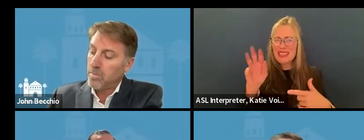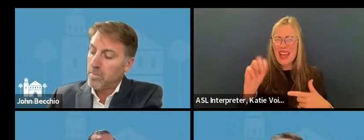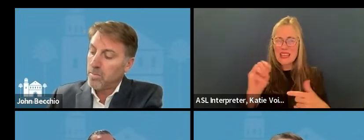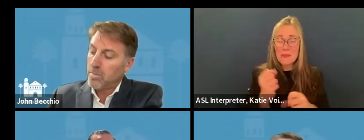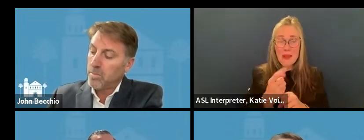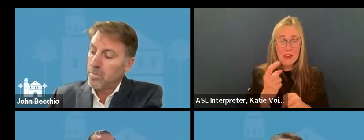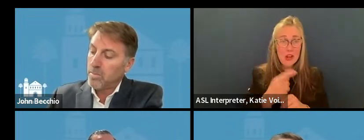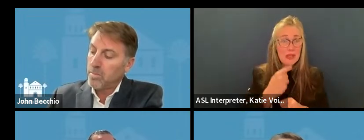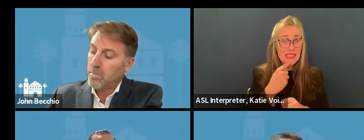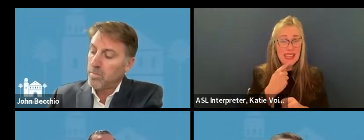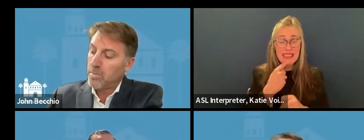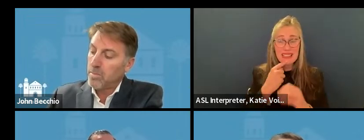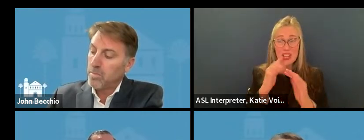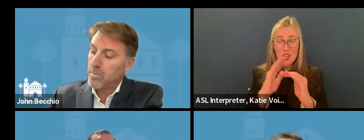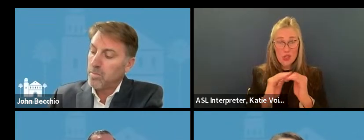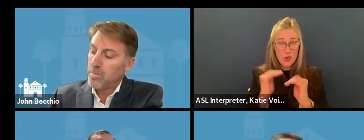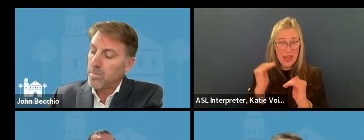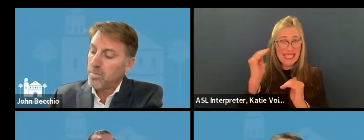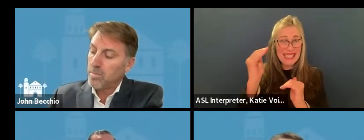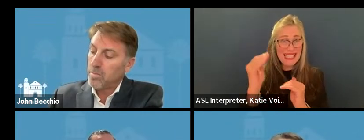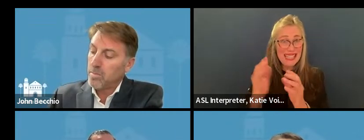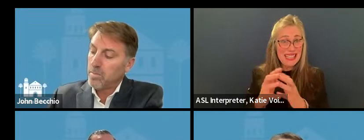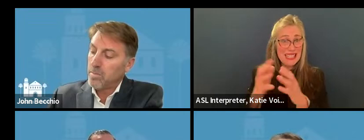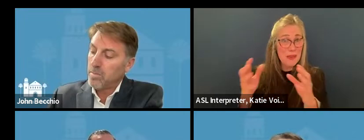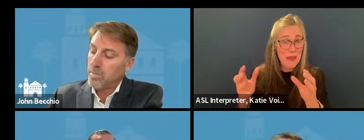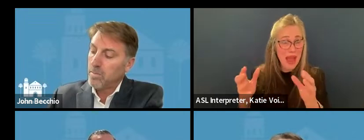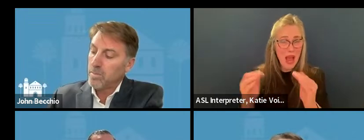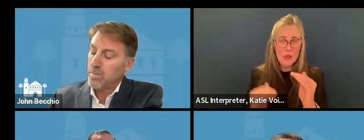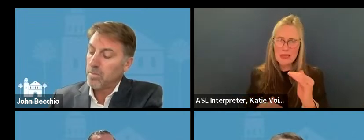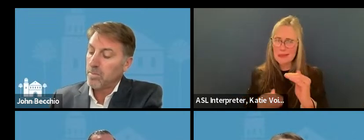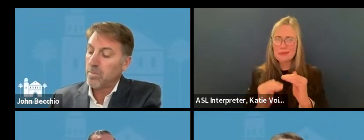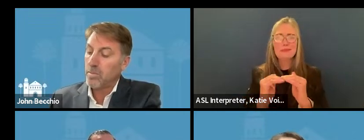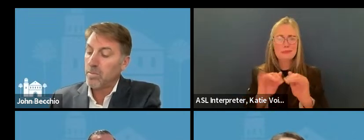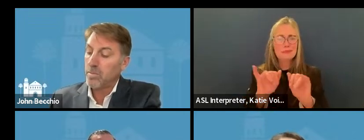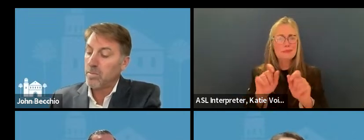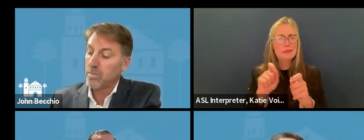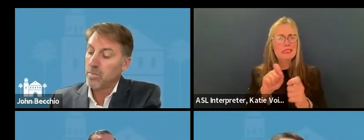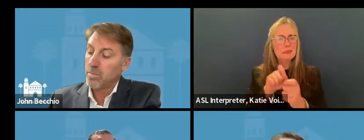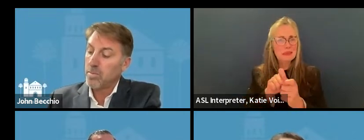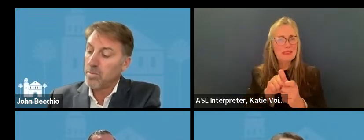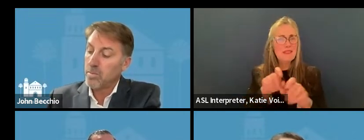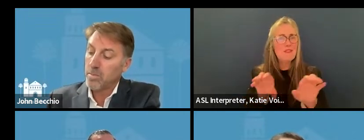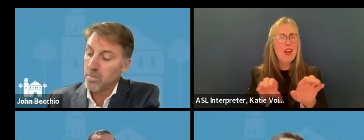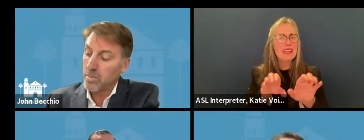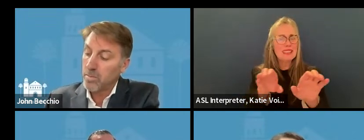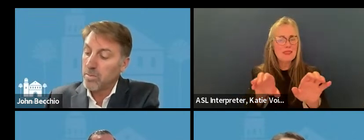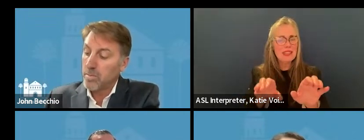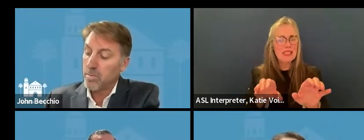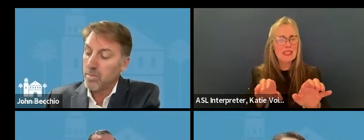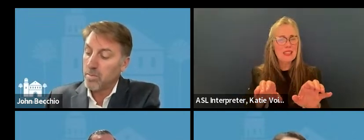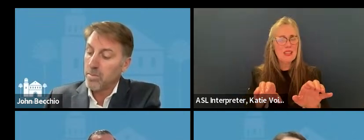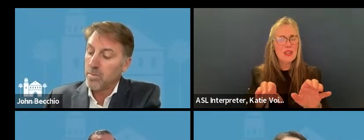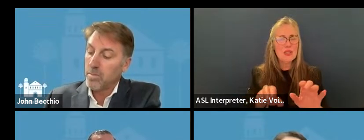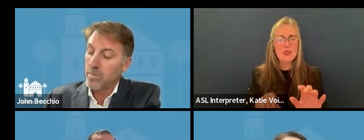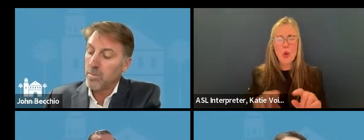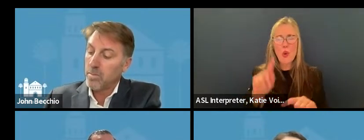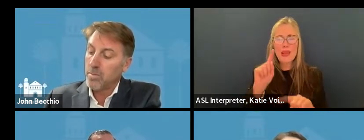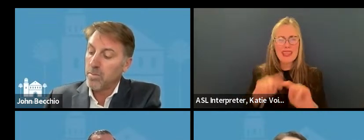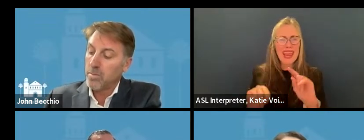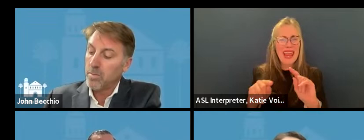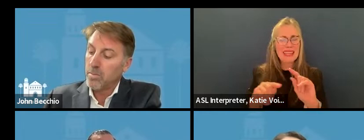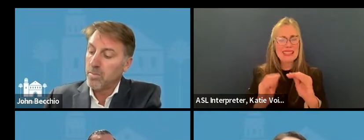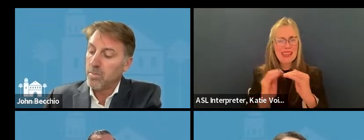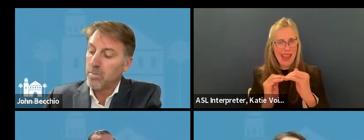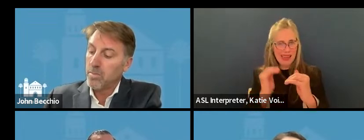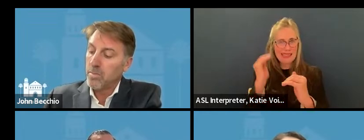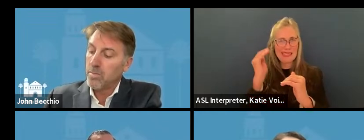there's a budget item and there's a not to exceed amount for this specific activities. So that's what my